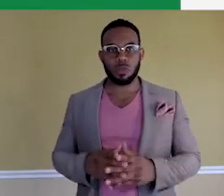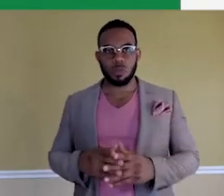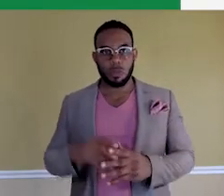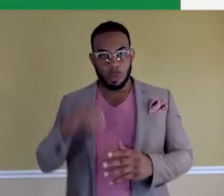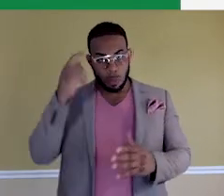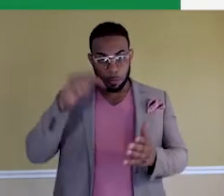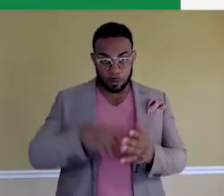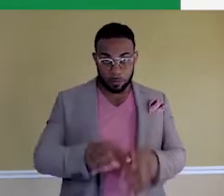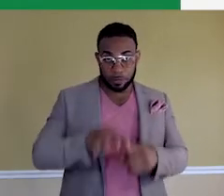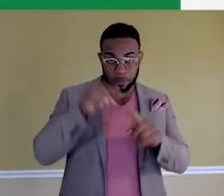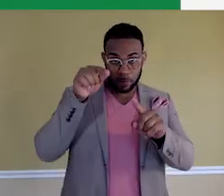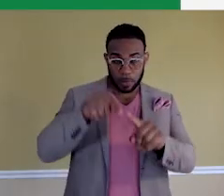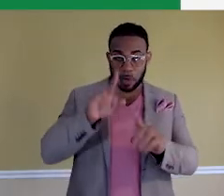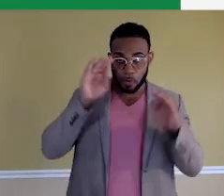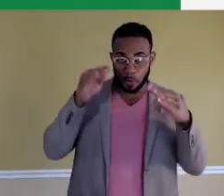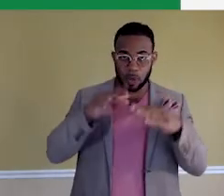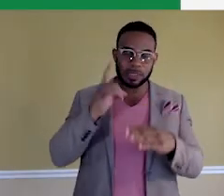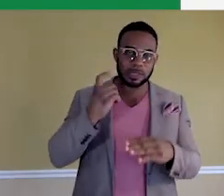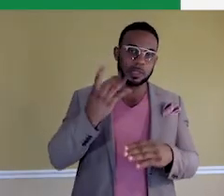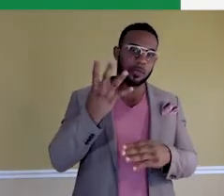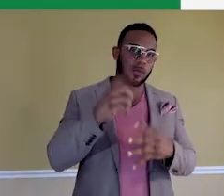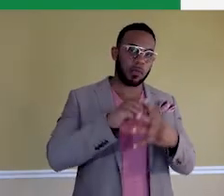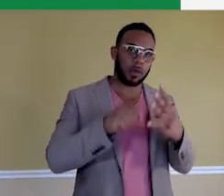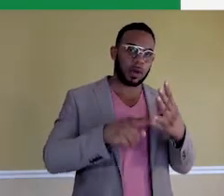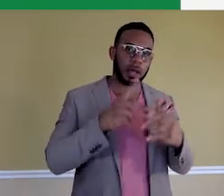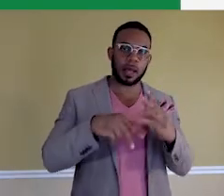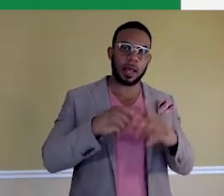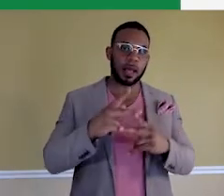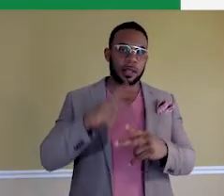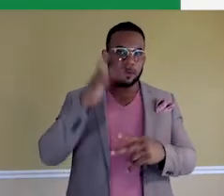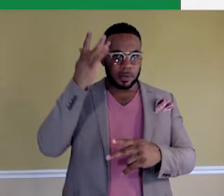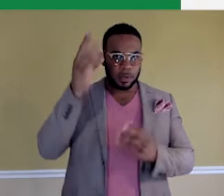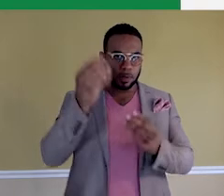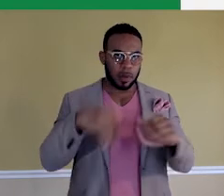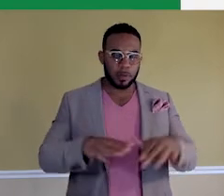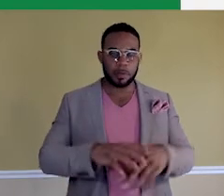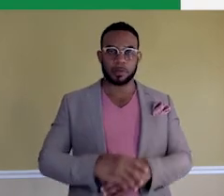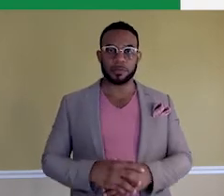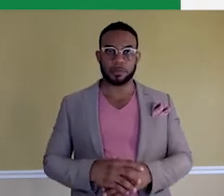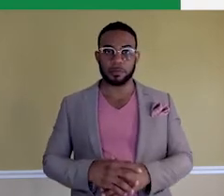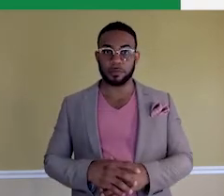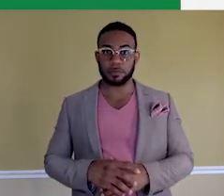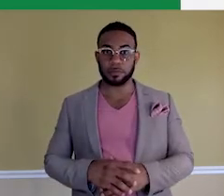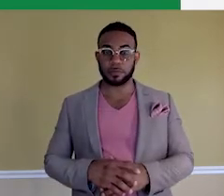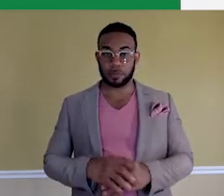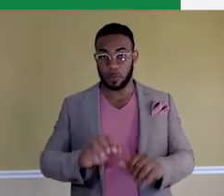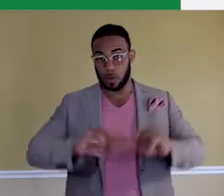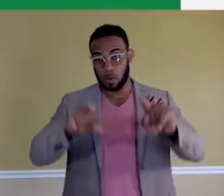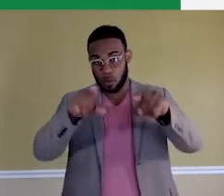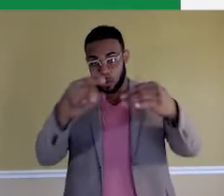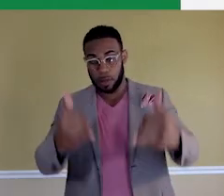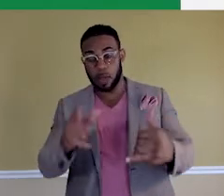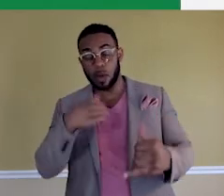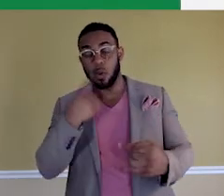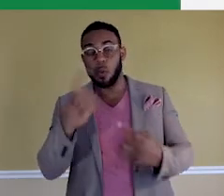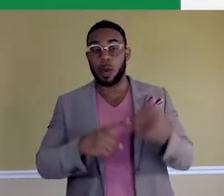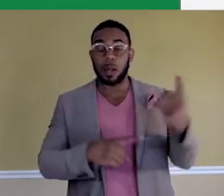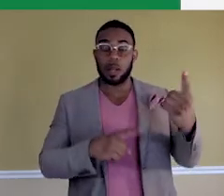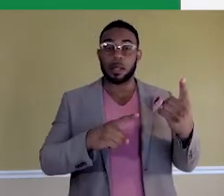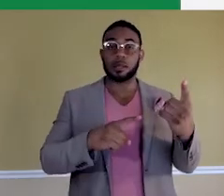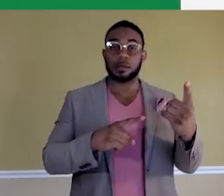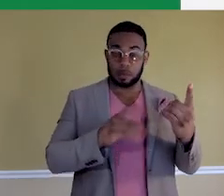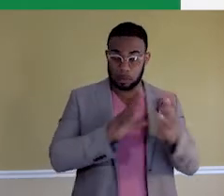for this particular talk, I'll be focusing on just 4 types of intellectual property. They're on your screen right now. One is